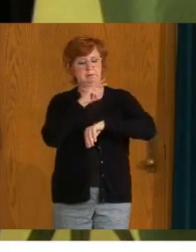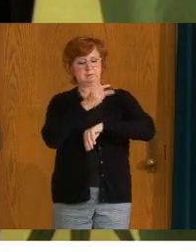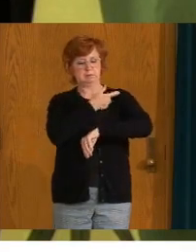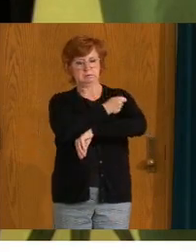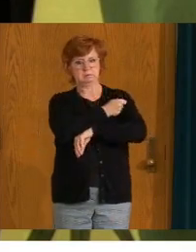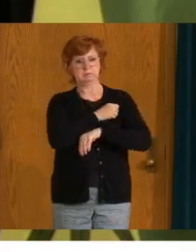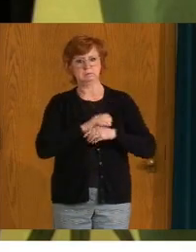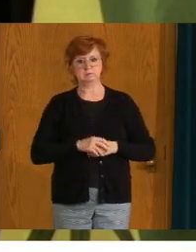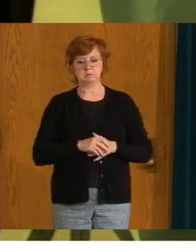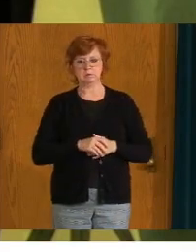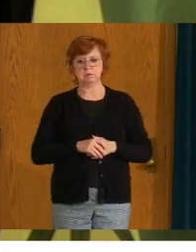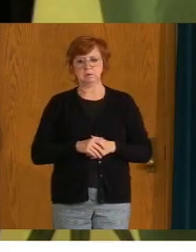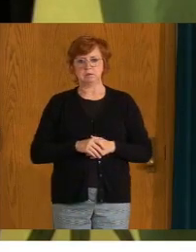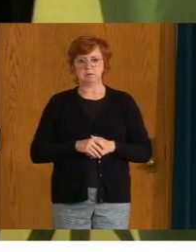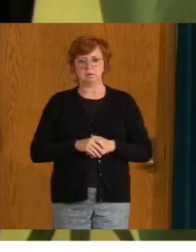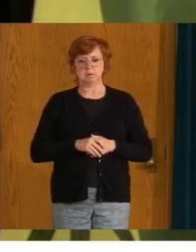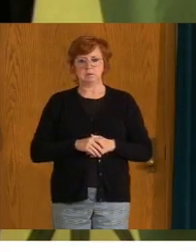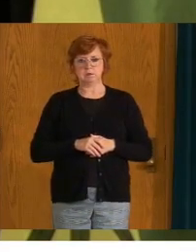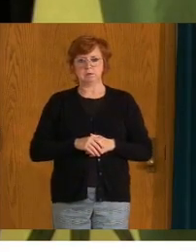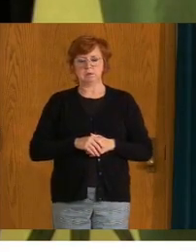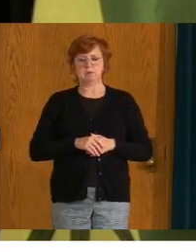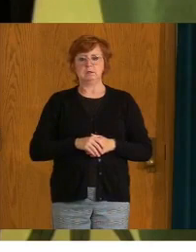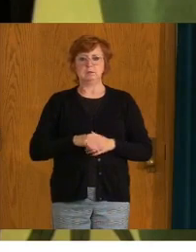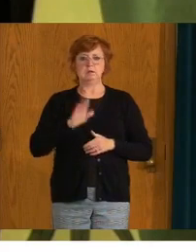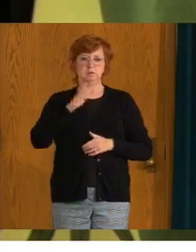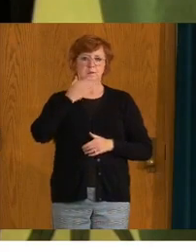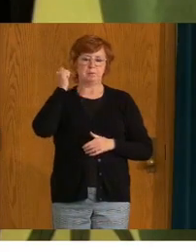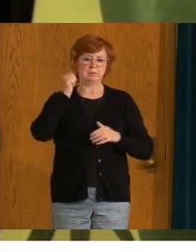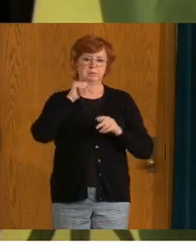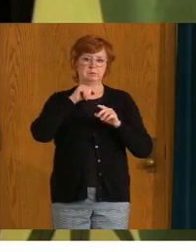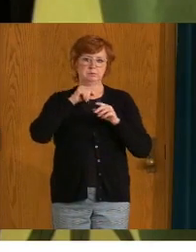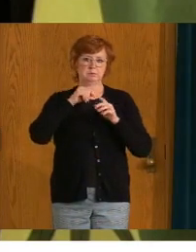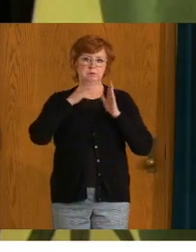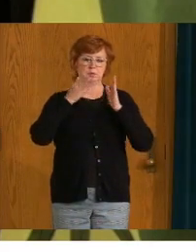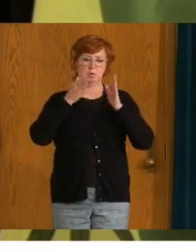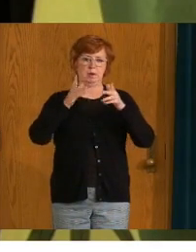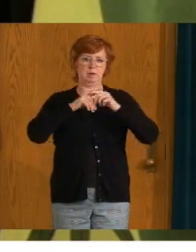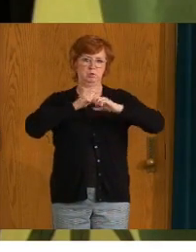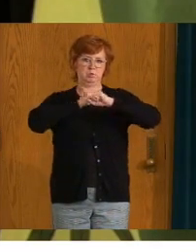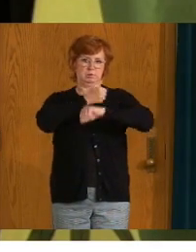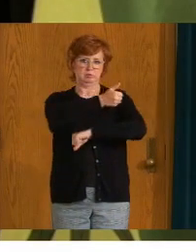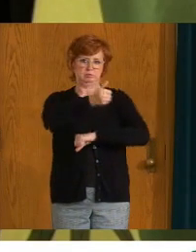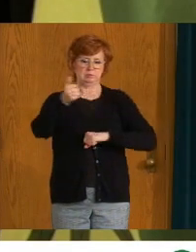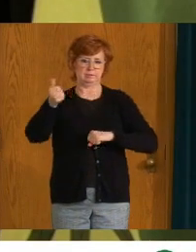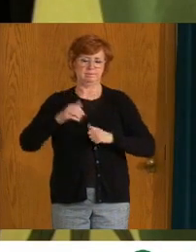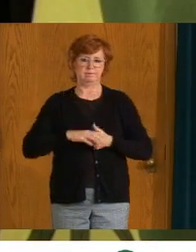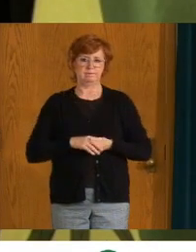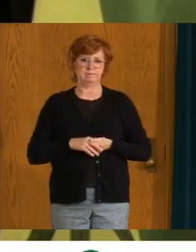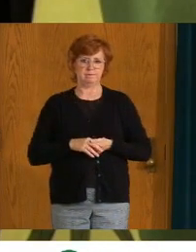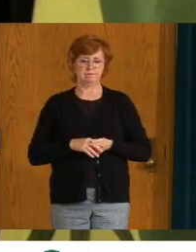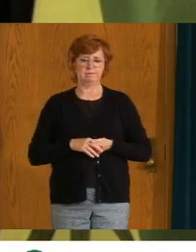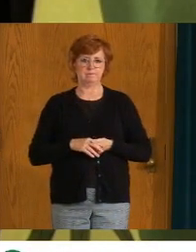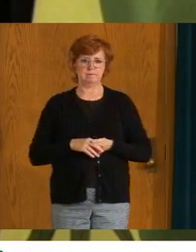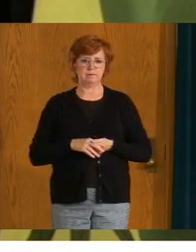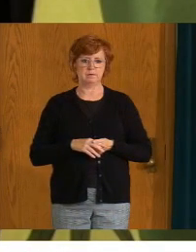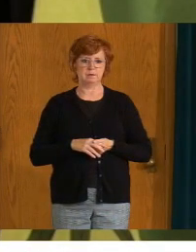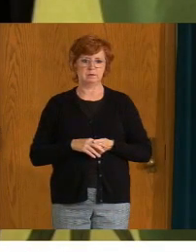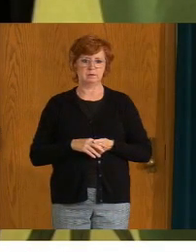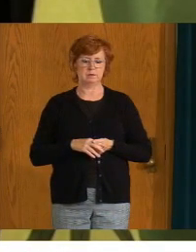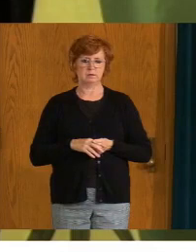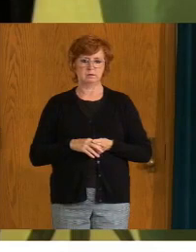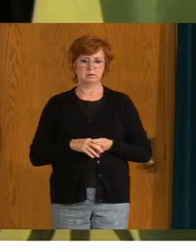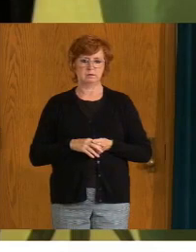your second shot. This is the best protection that you can offer, not only yourself, but in particular yourself, but also those